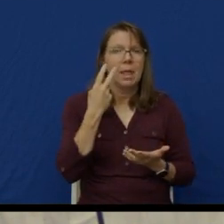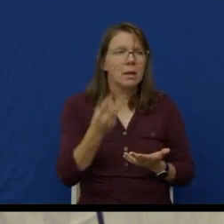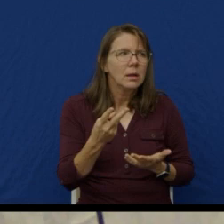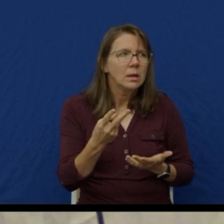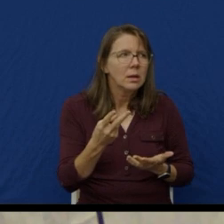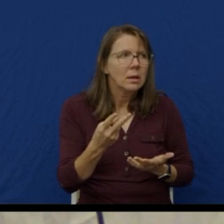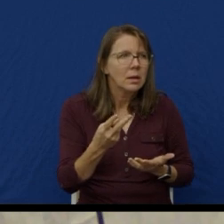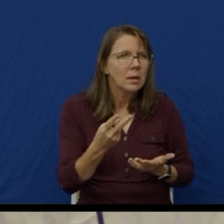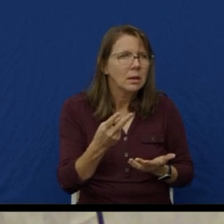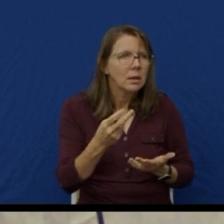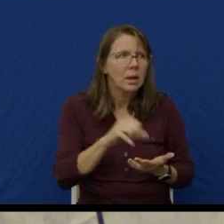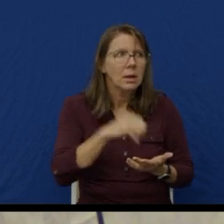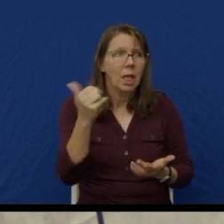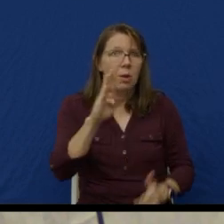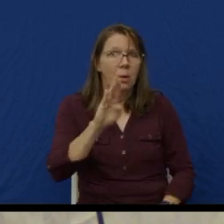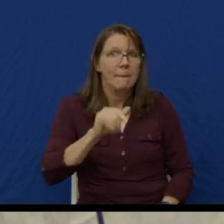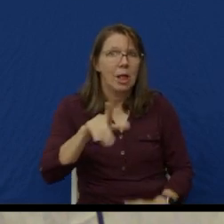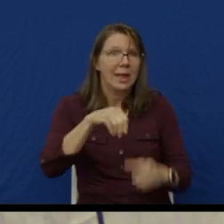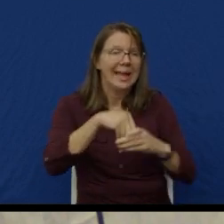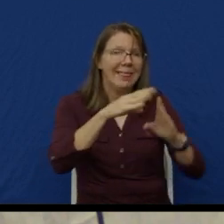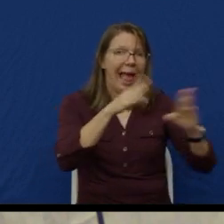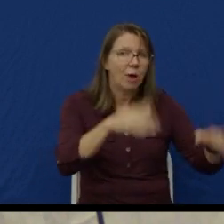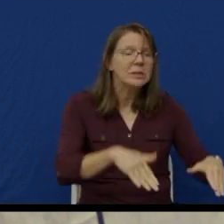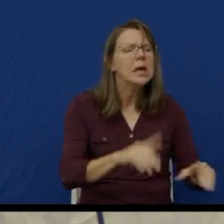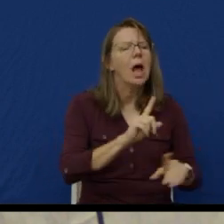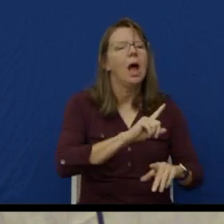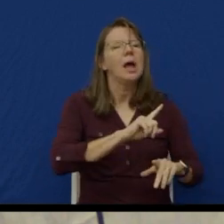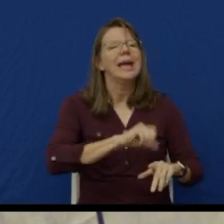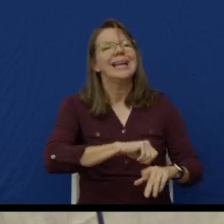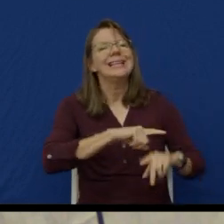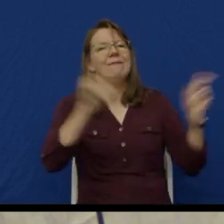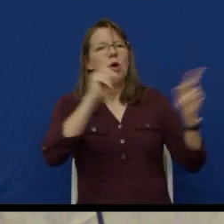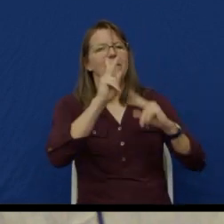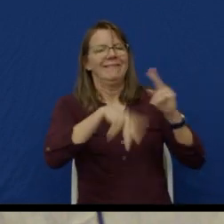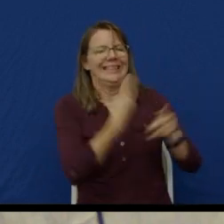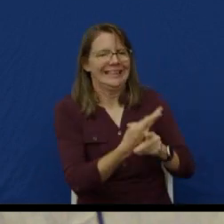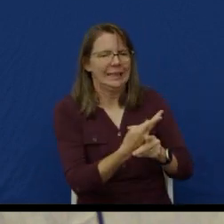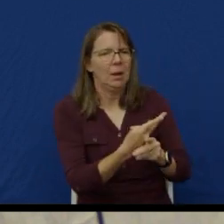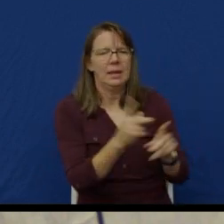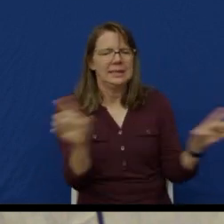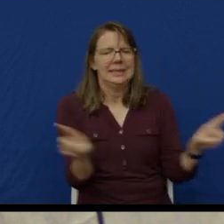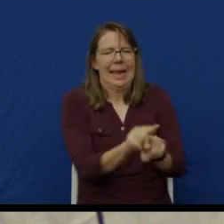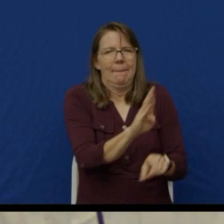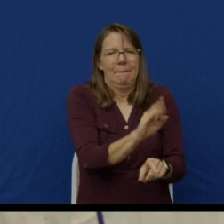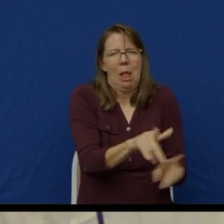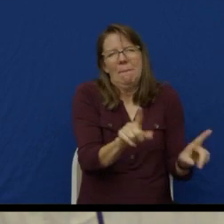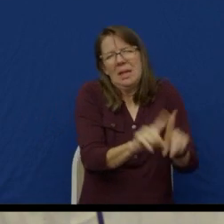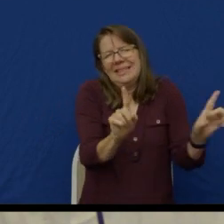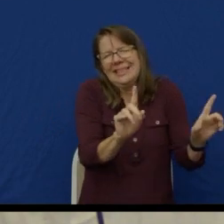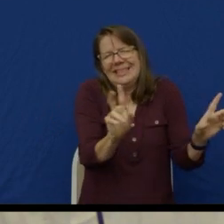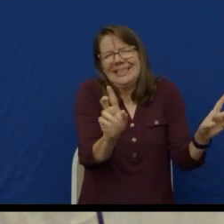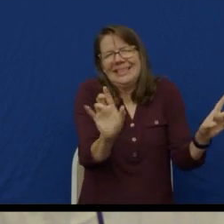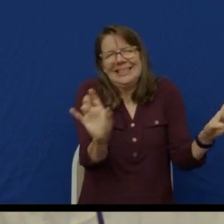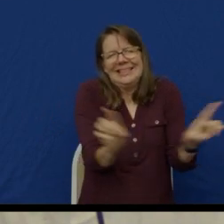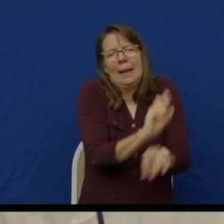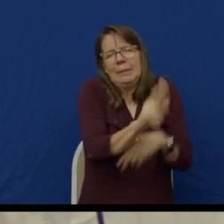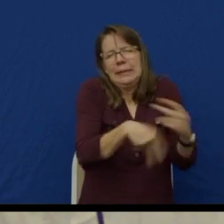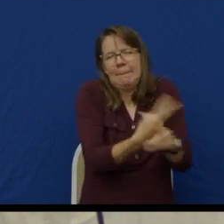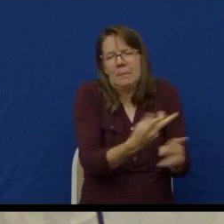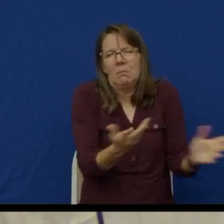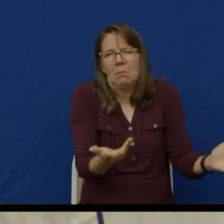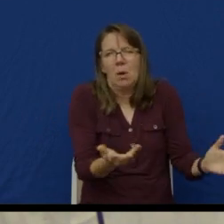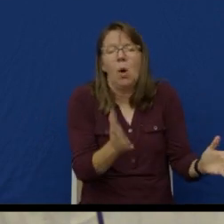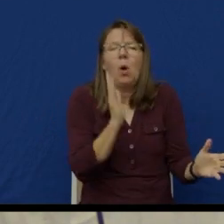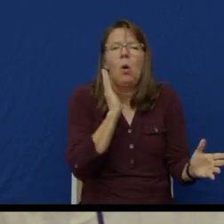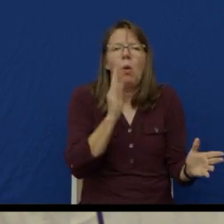House, so essentially just the same version of the bill get filed in the House. It's pretty common. But anyway, we'll keep you posted on that